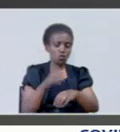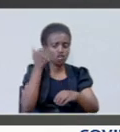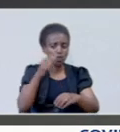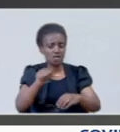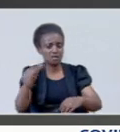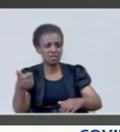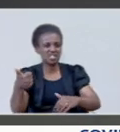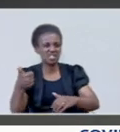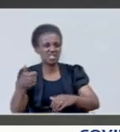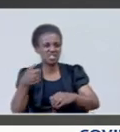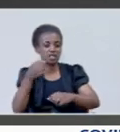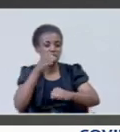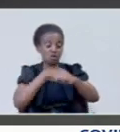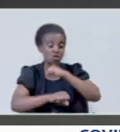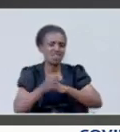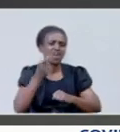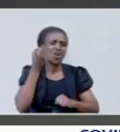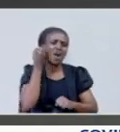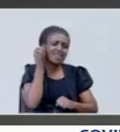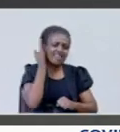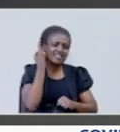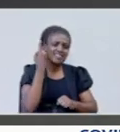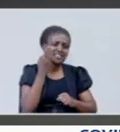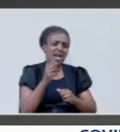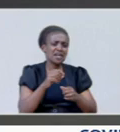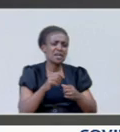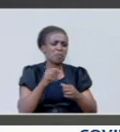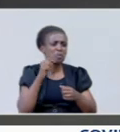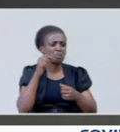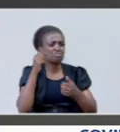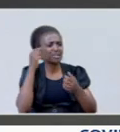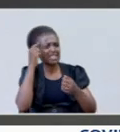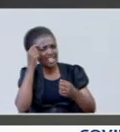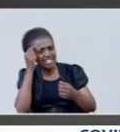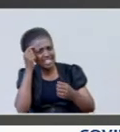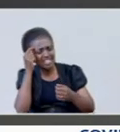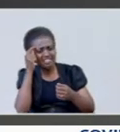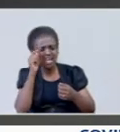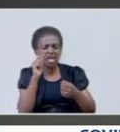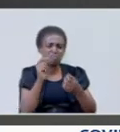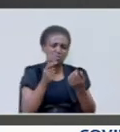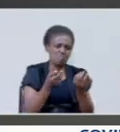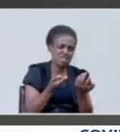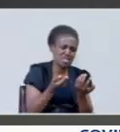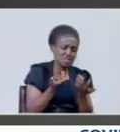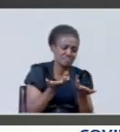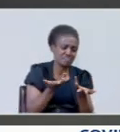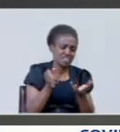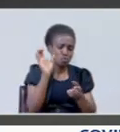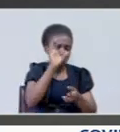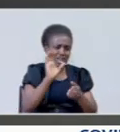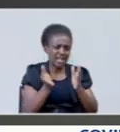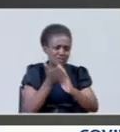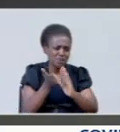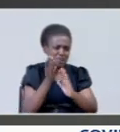pace. Anyway, regardless of the presence of the pandemic, I believe when we make plans and implement them, some of the things you meet with during